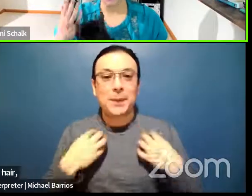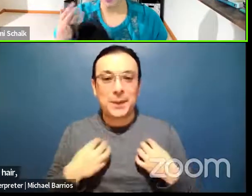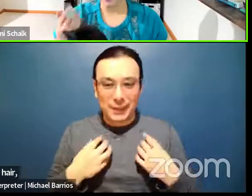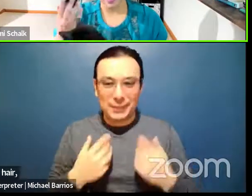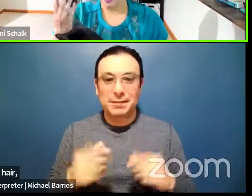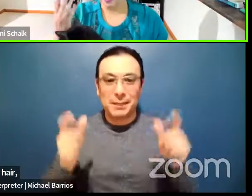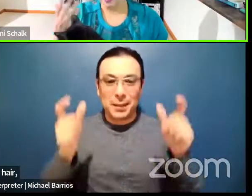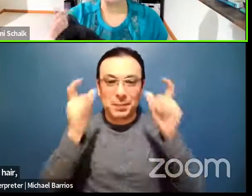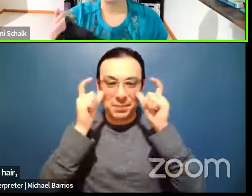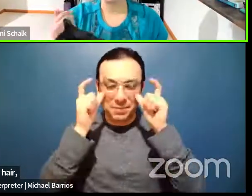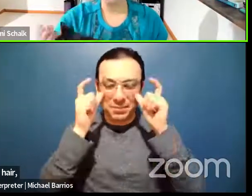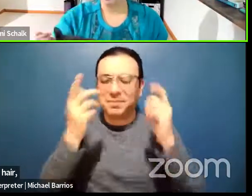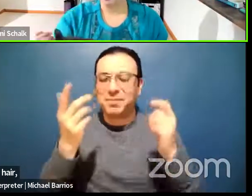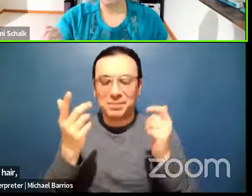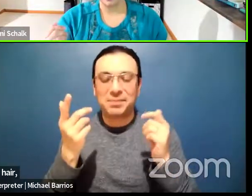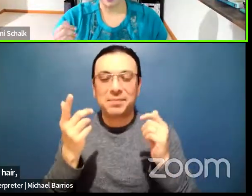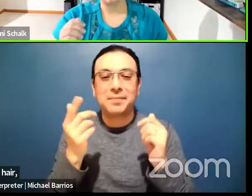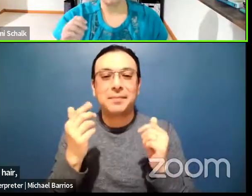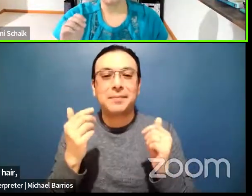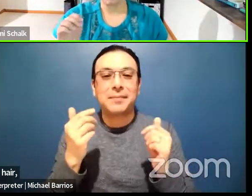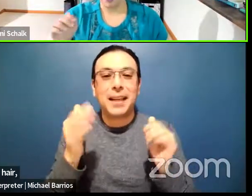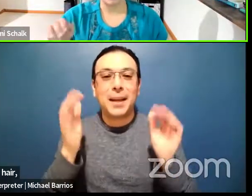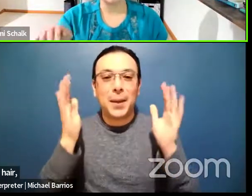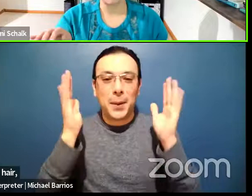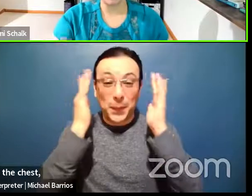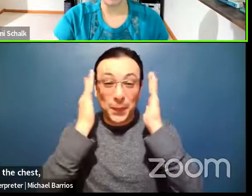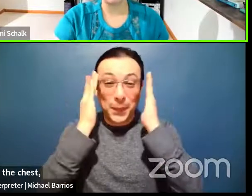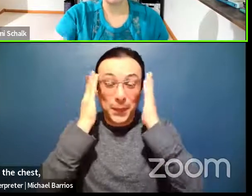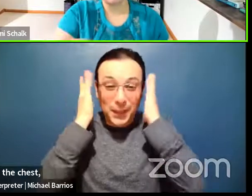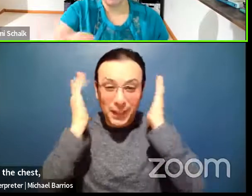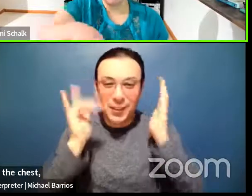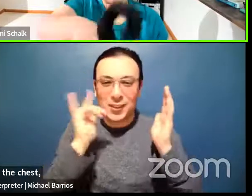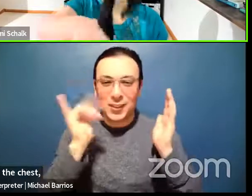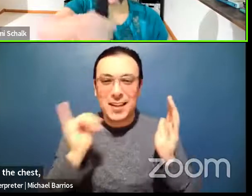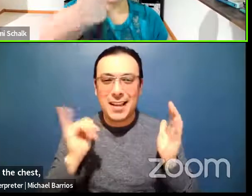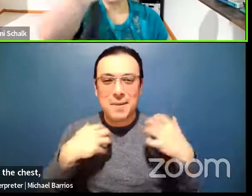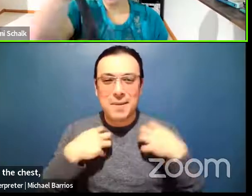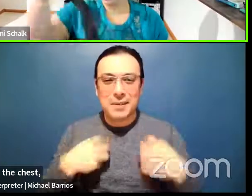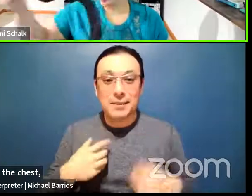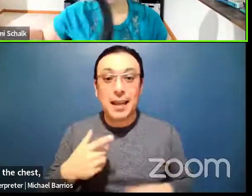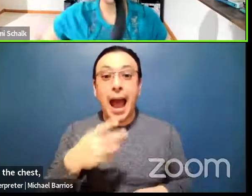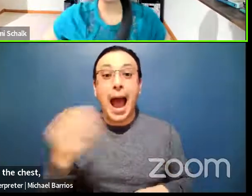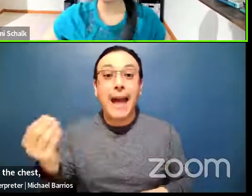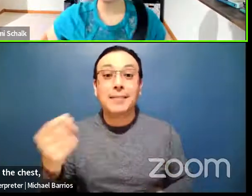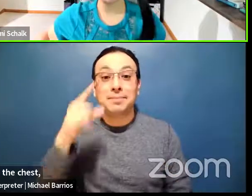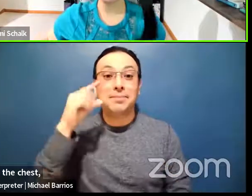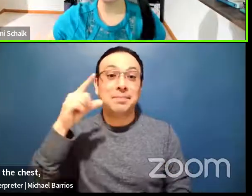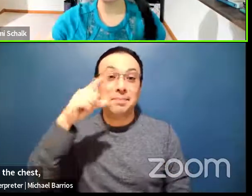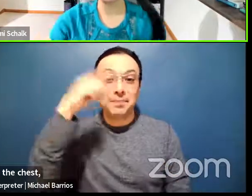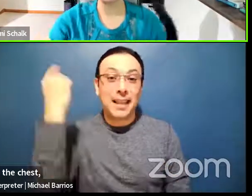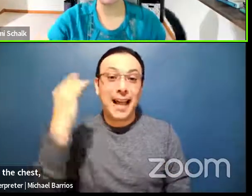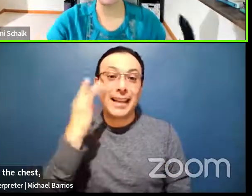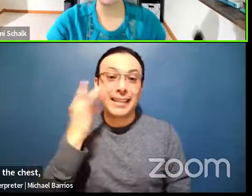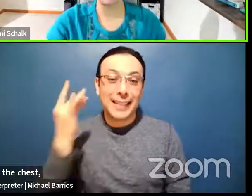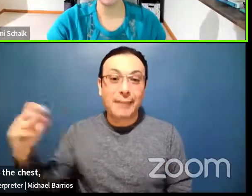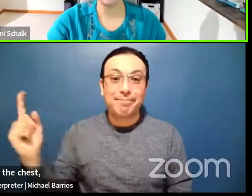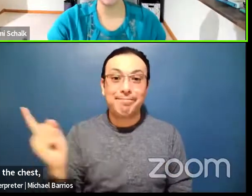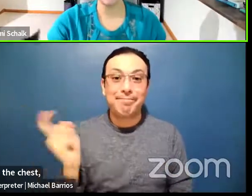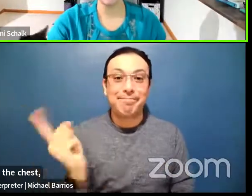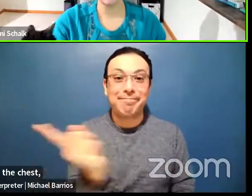Lisa Frank, and also there's a cat on my desk right now, so there may be a black cat occasionally in front of me during this